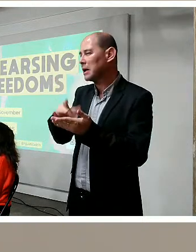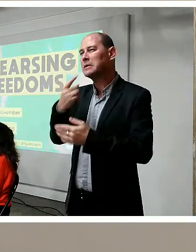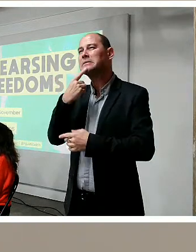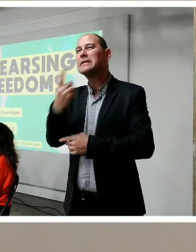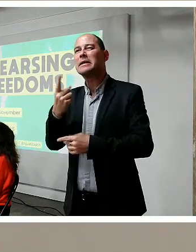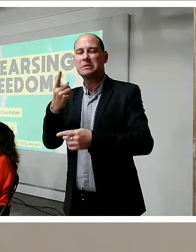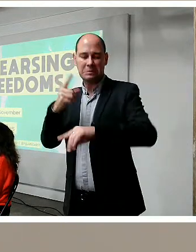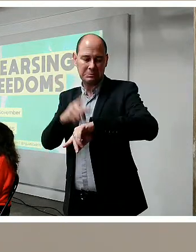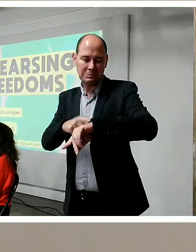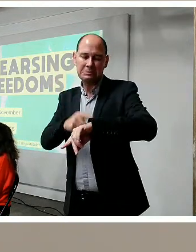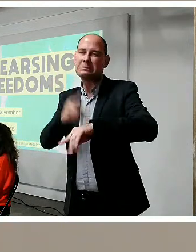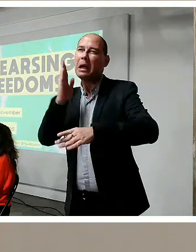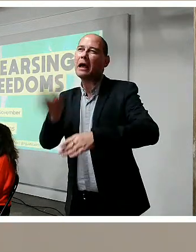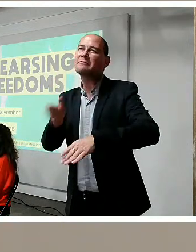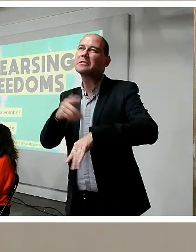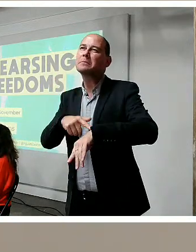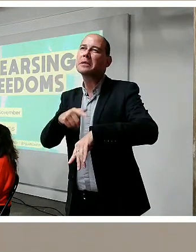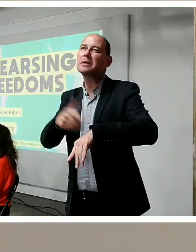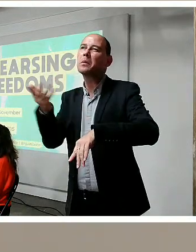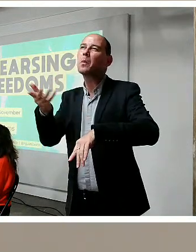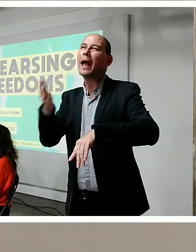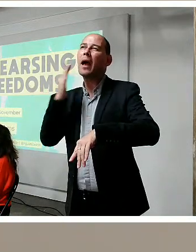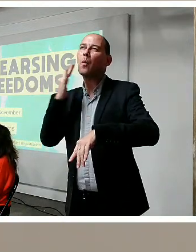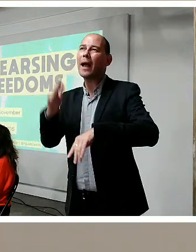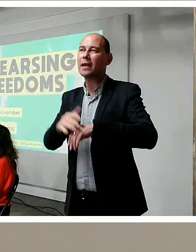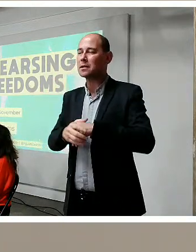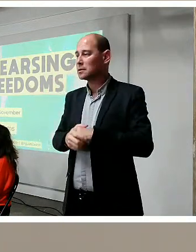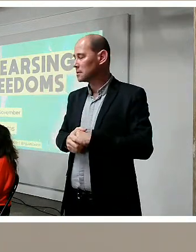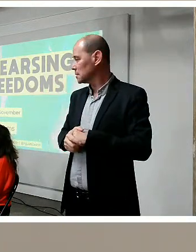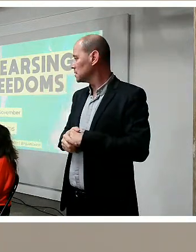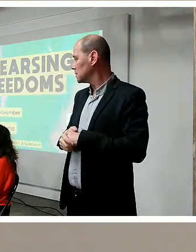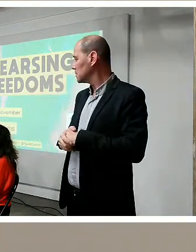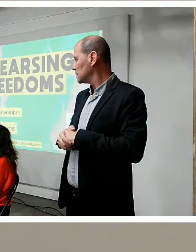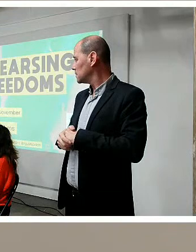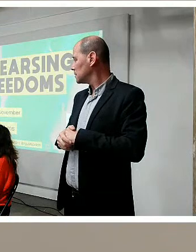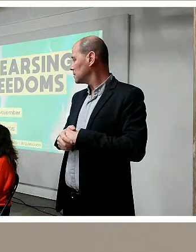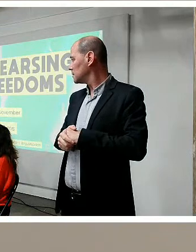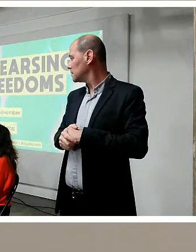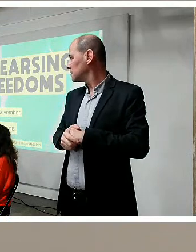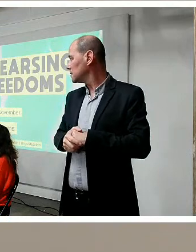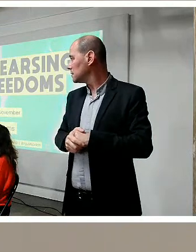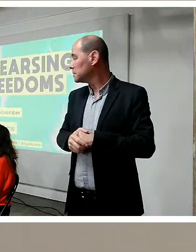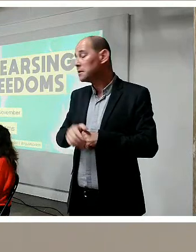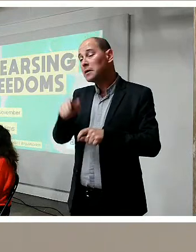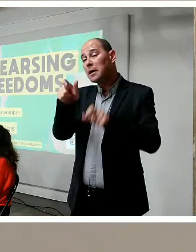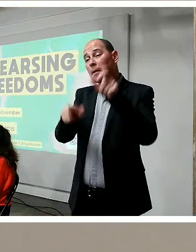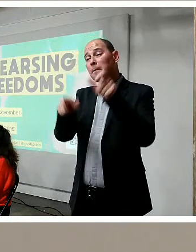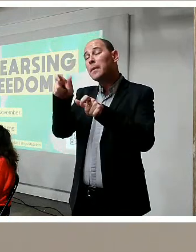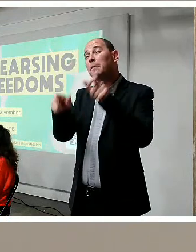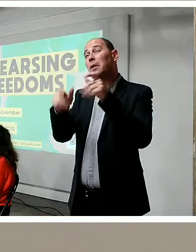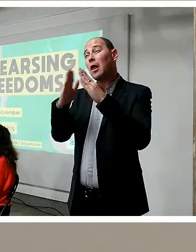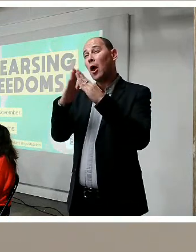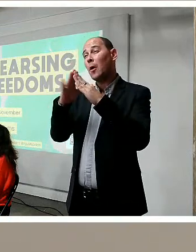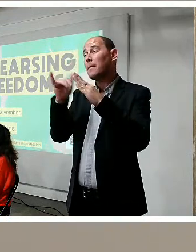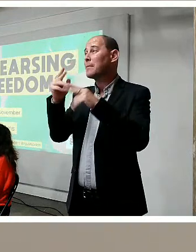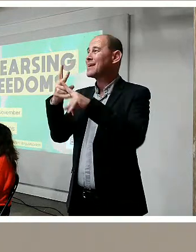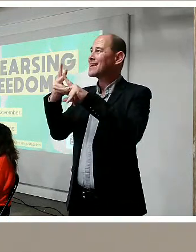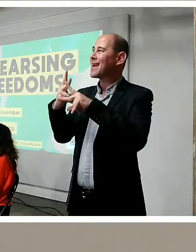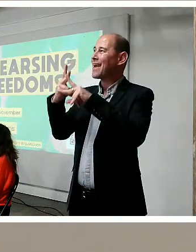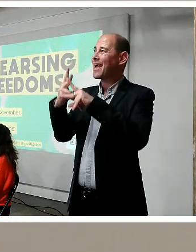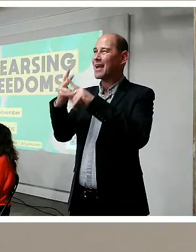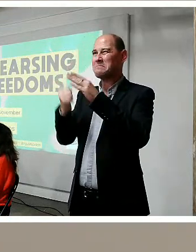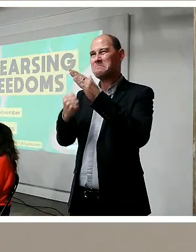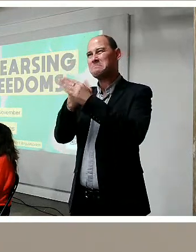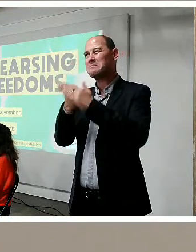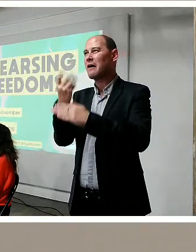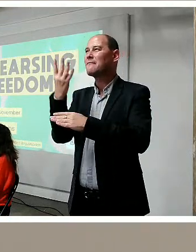when. Social care provided in people's homes where they are given maybe 4 care visits a day. Restrictions on whether